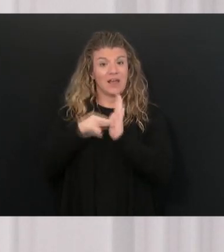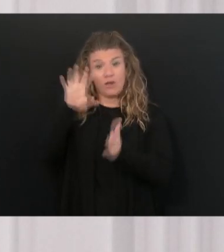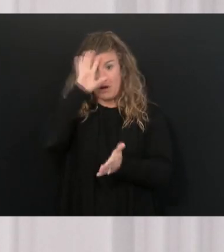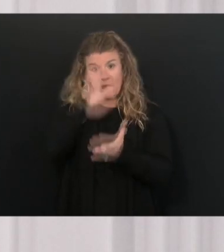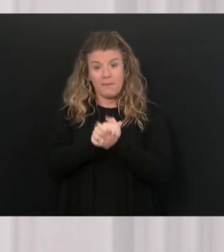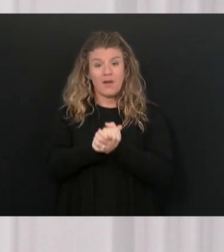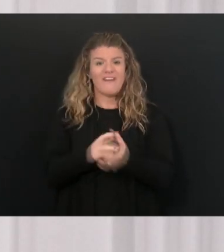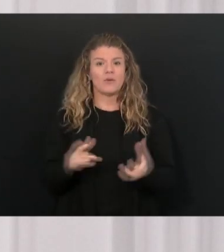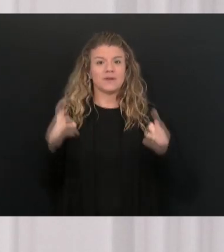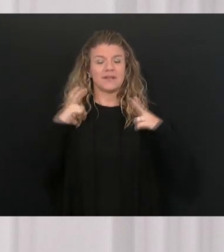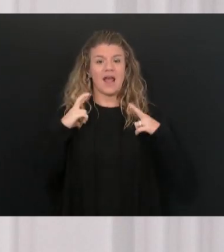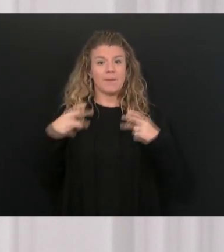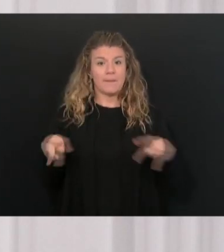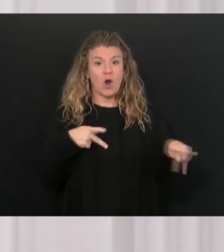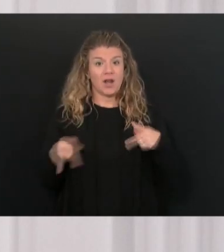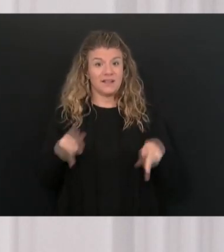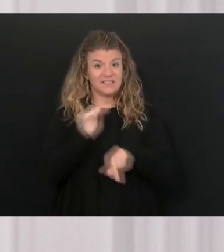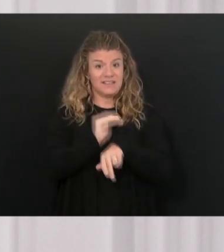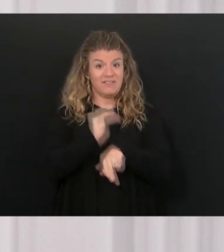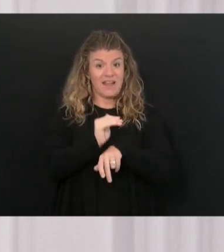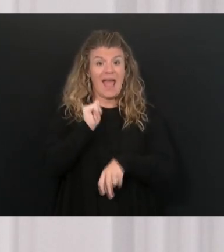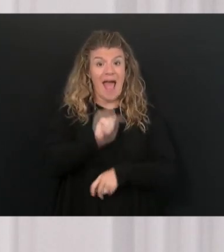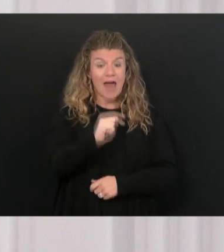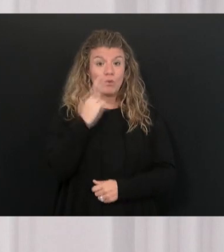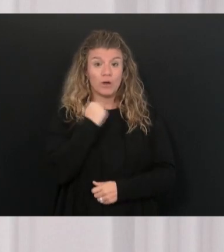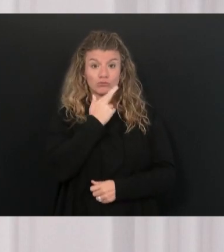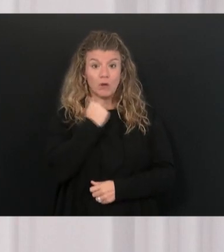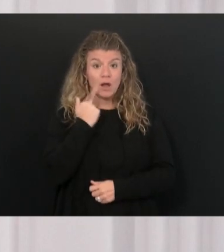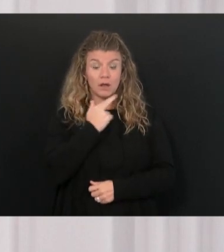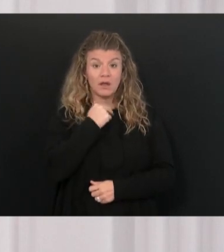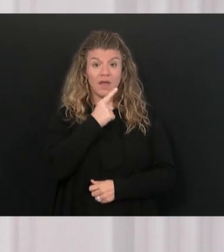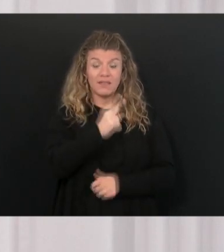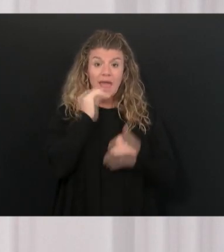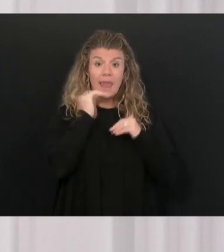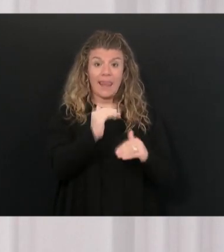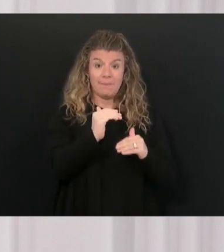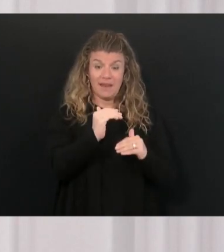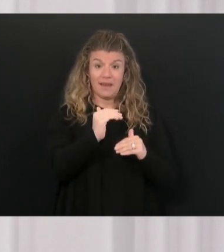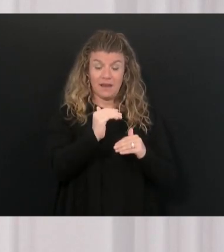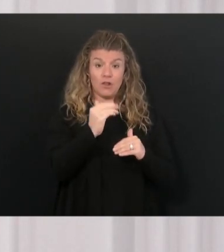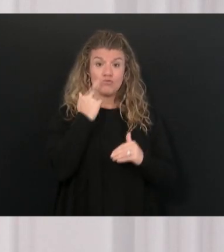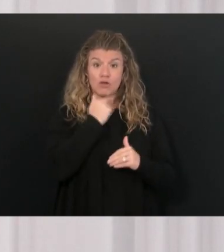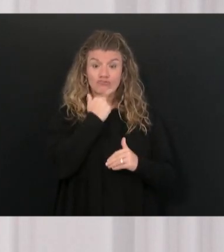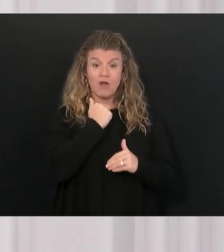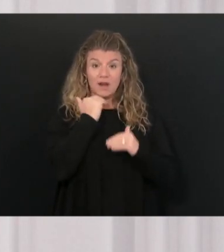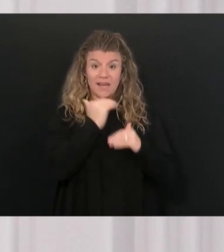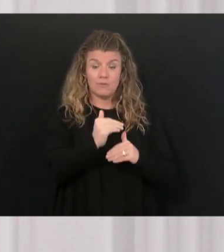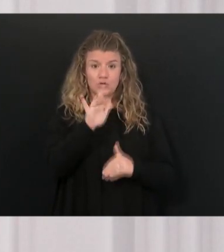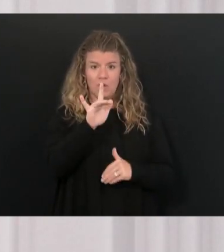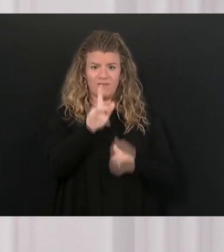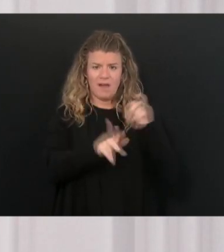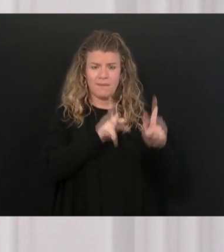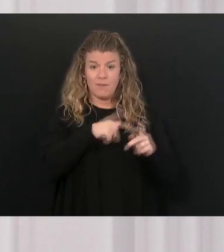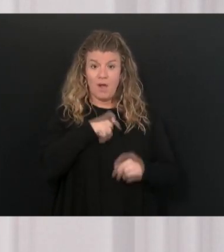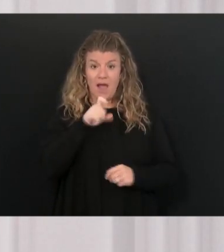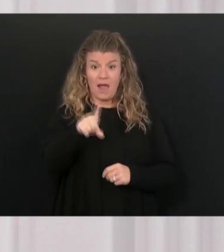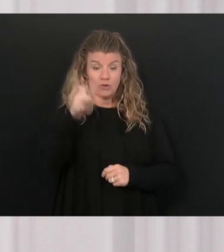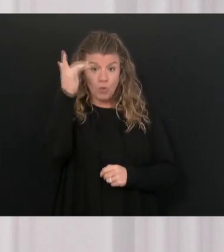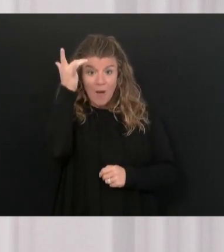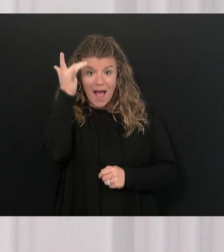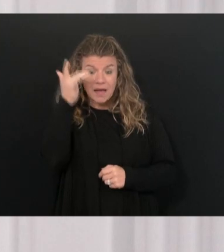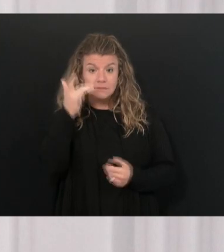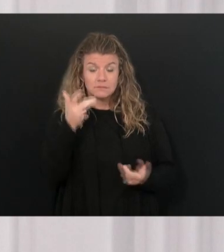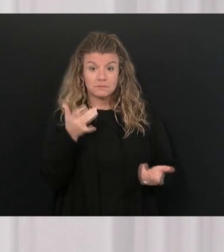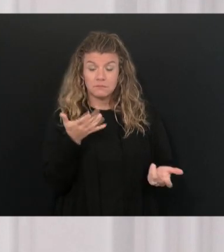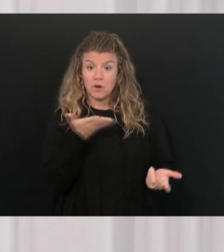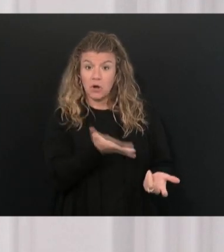a retirement party this evening at a restaurant, and that they had limited the party to 25 people. And when I asked her why, she said, well,